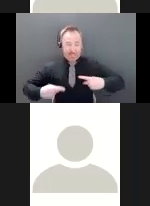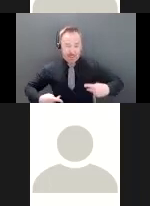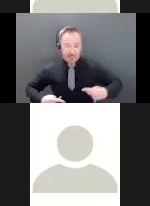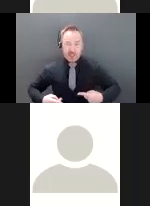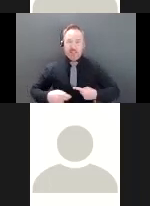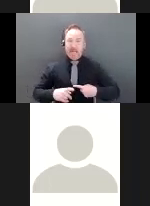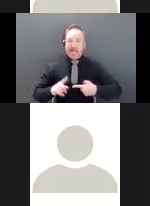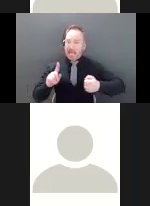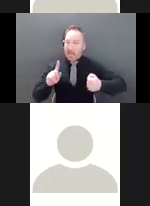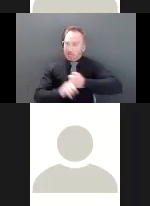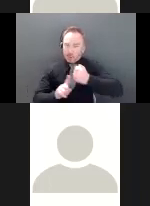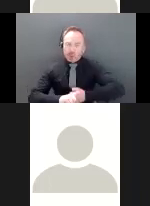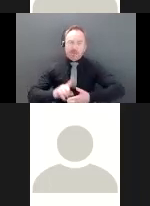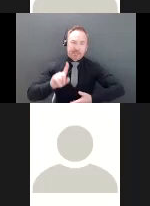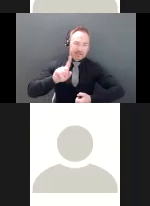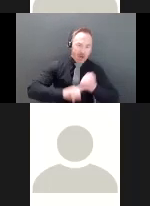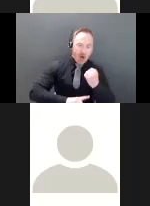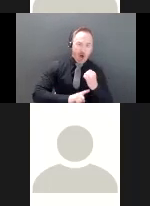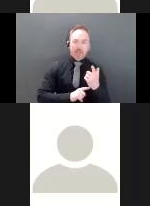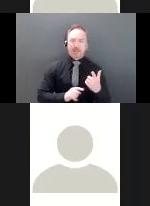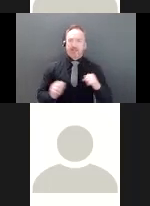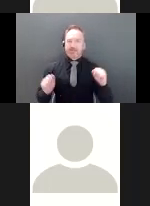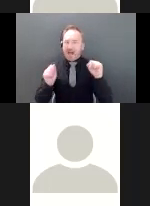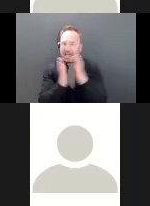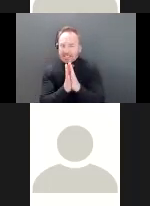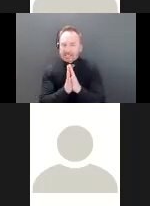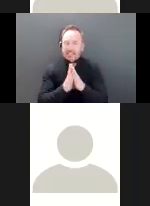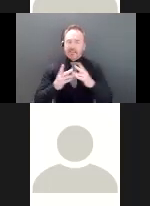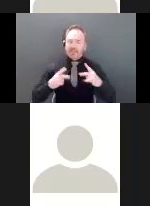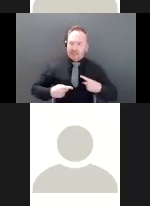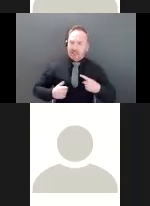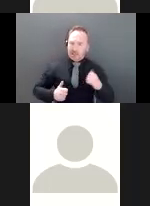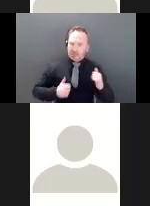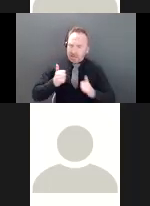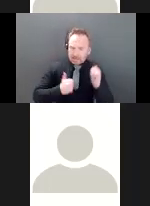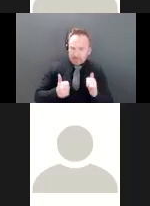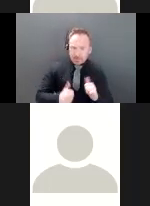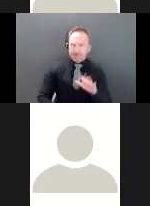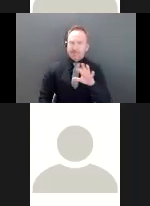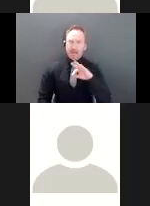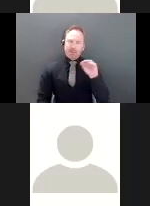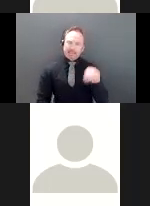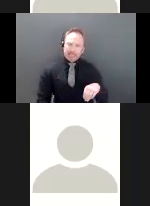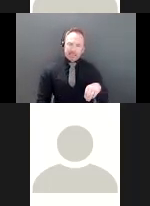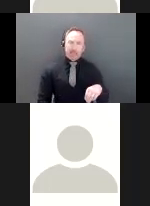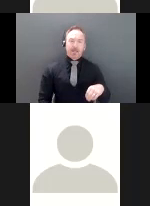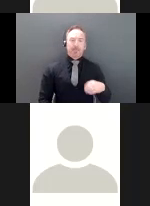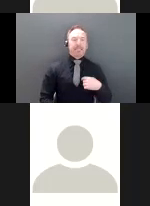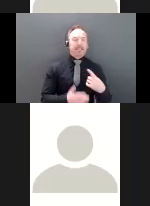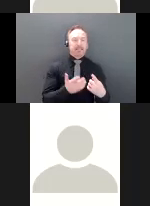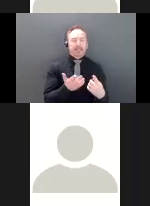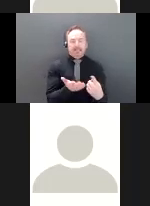have about 14% noting any kind of sexual assault, violence, abuse, or harassment as some types of